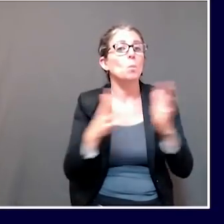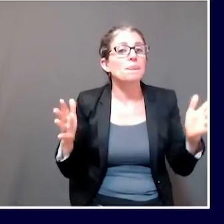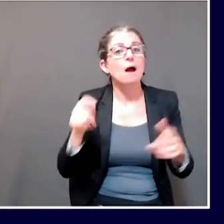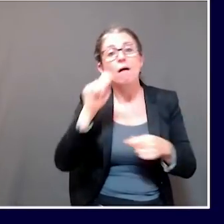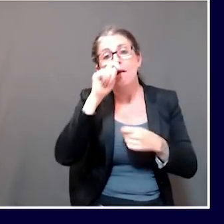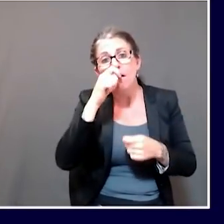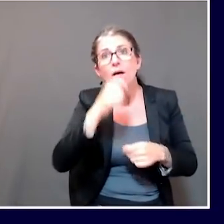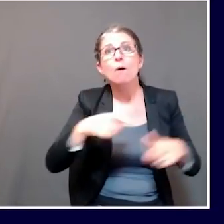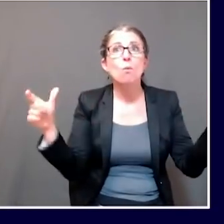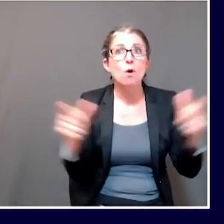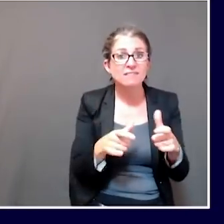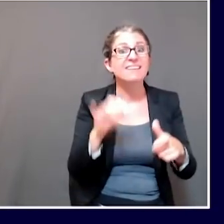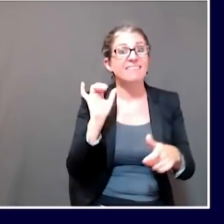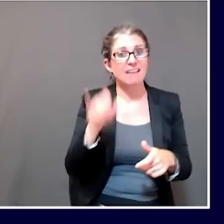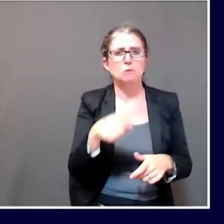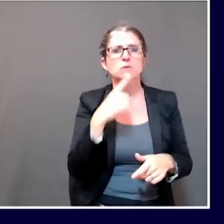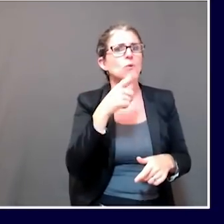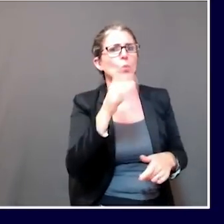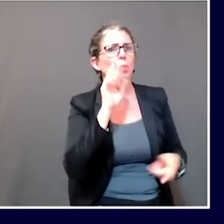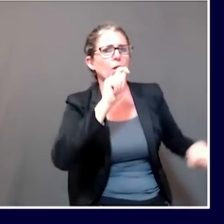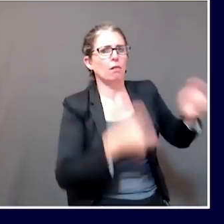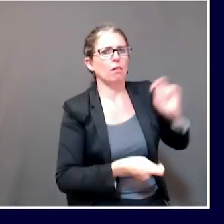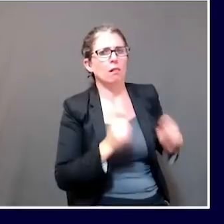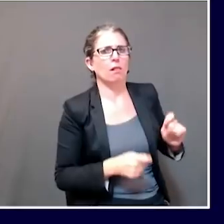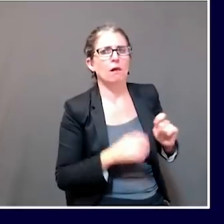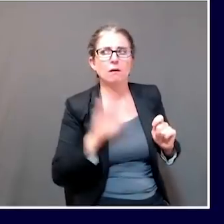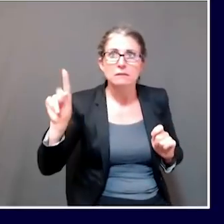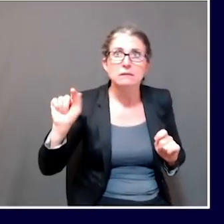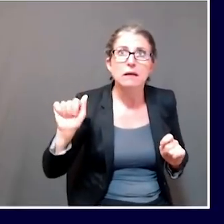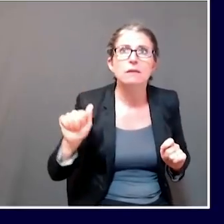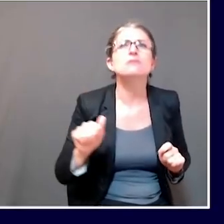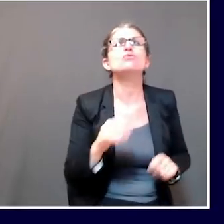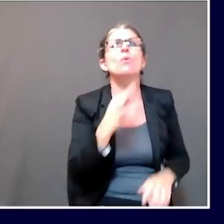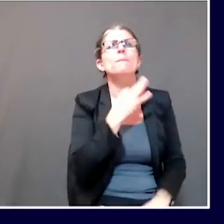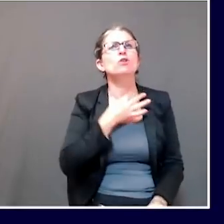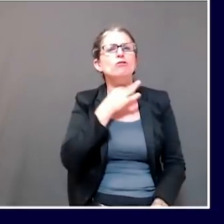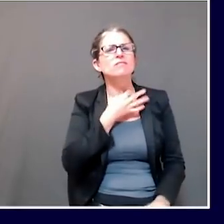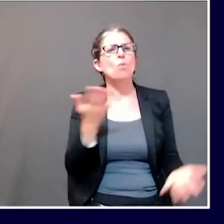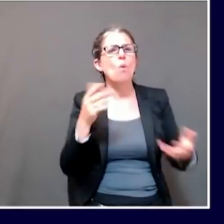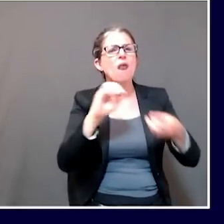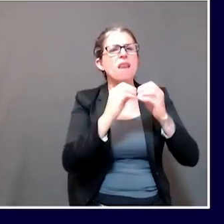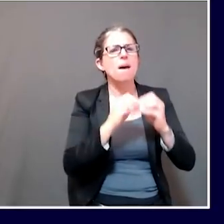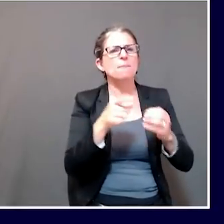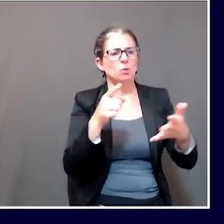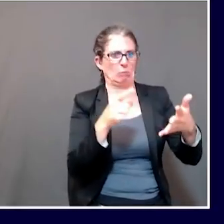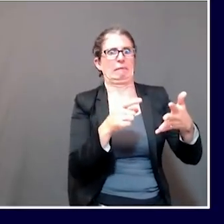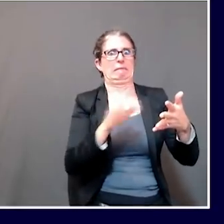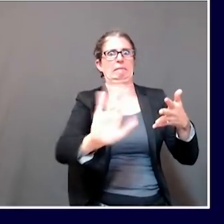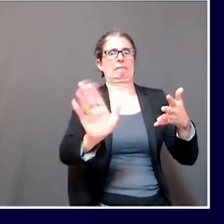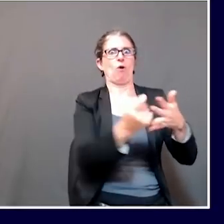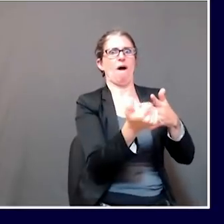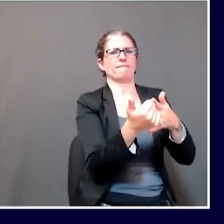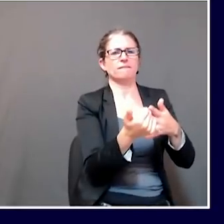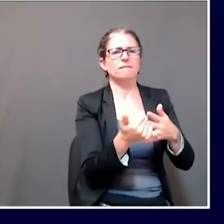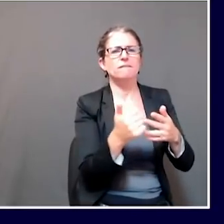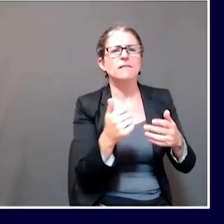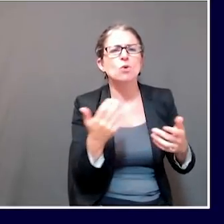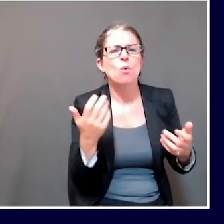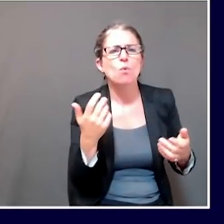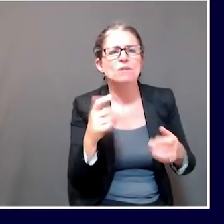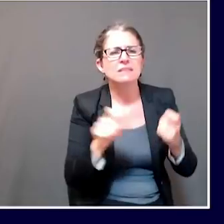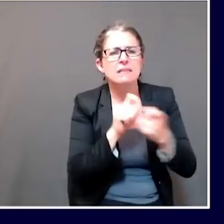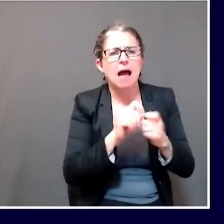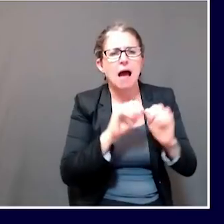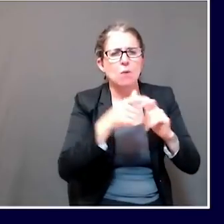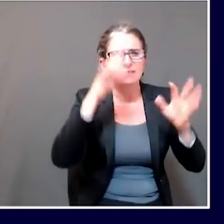to get kicked off the exempted list? Sure. The principle that we have adopted with respect to